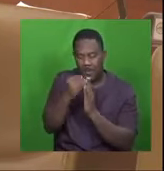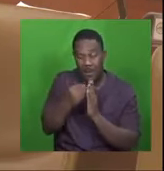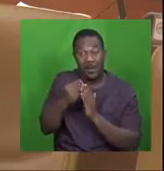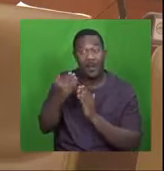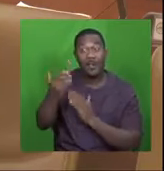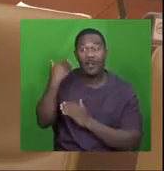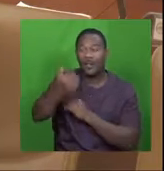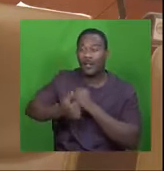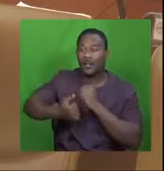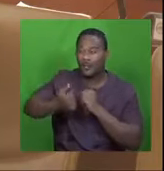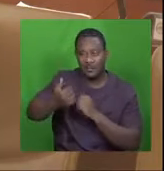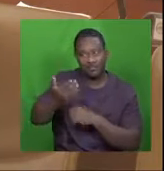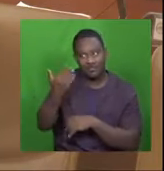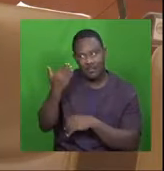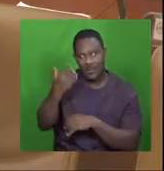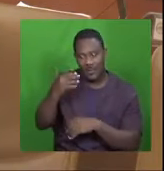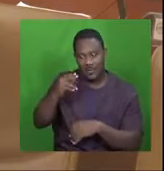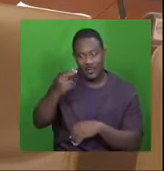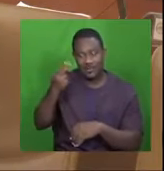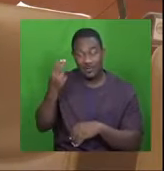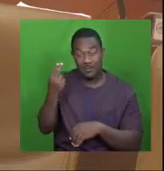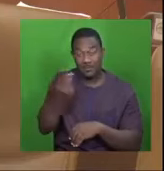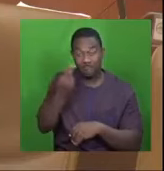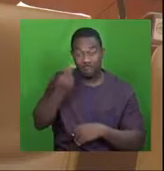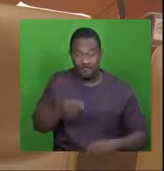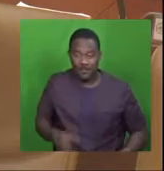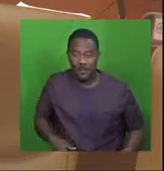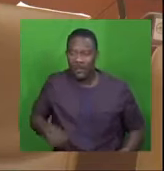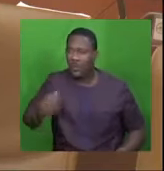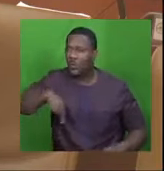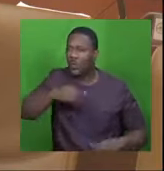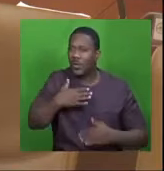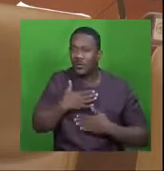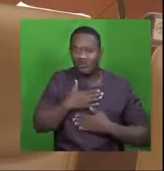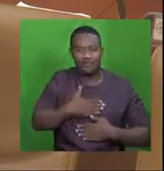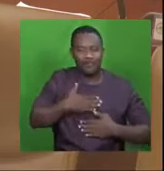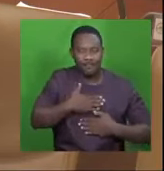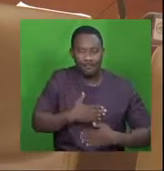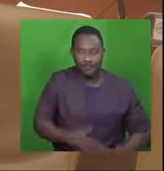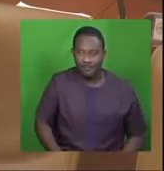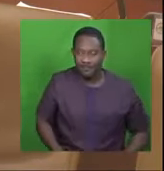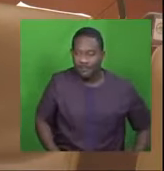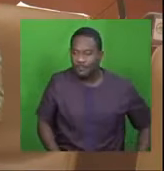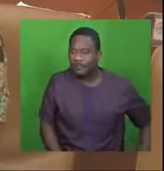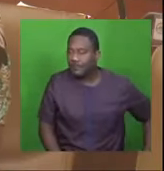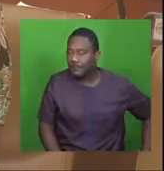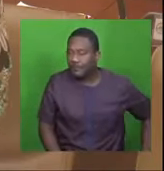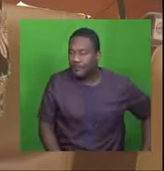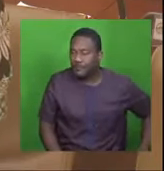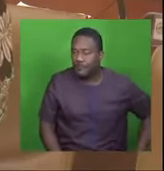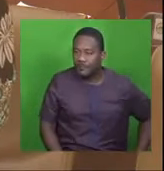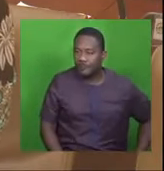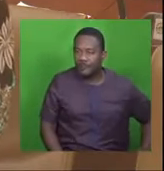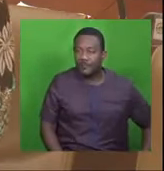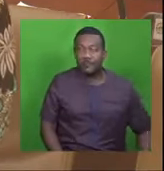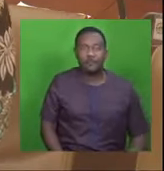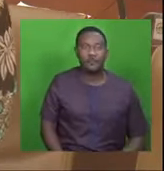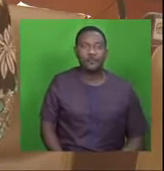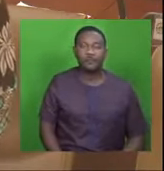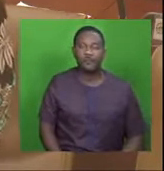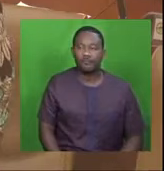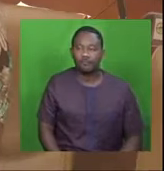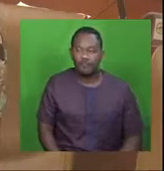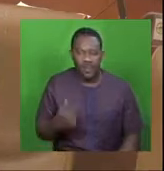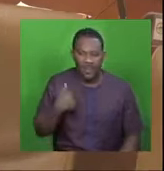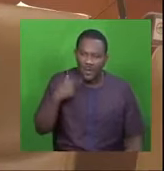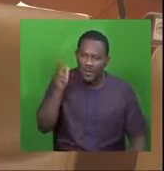last Thursday. The atmosphere was indeed conducive and commendable. Thank you, Mr. Speaker. Mr. Speaker, listening to